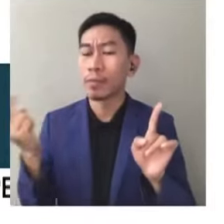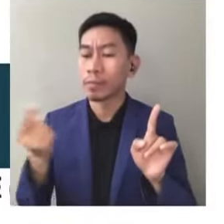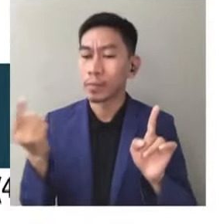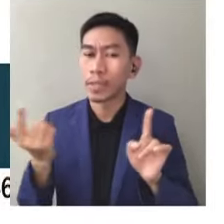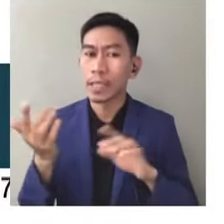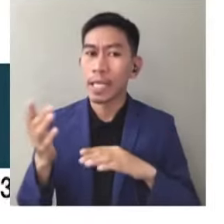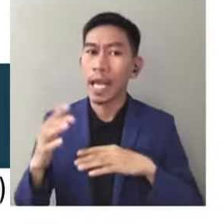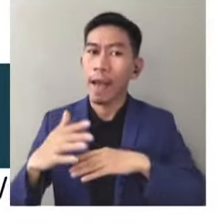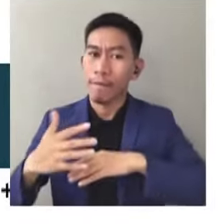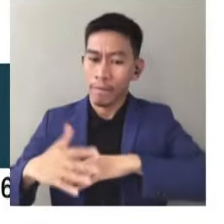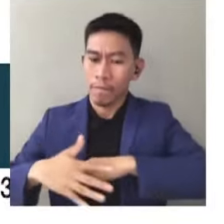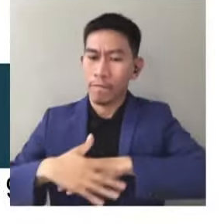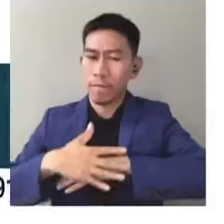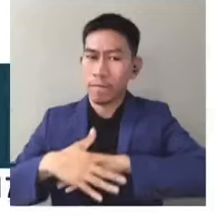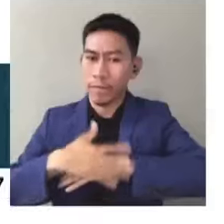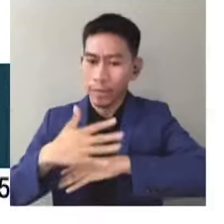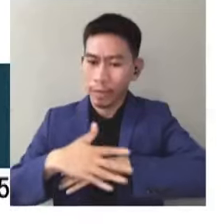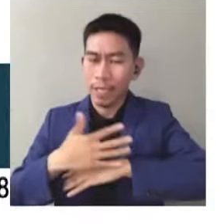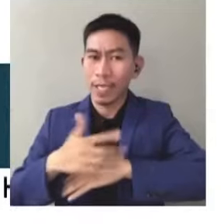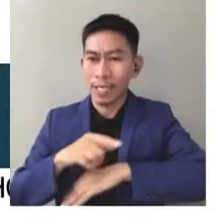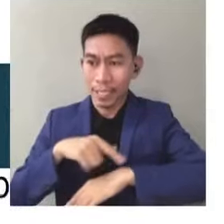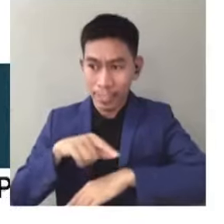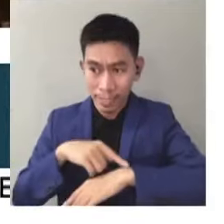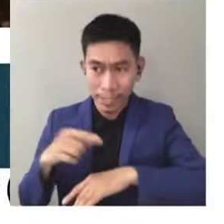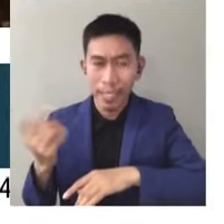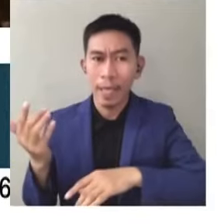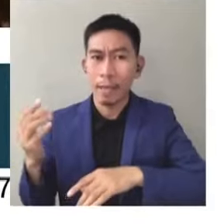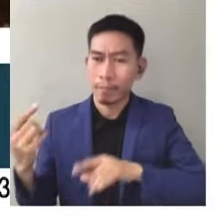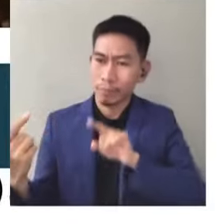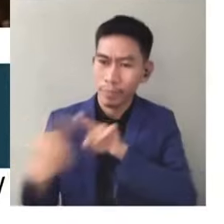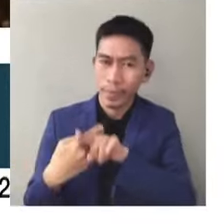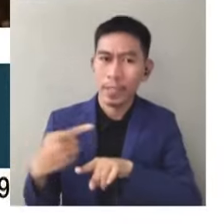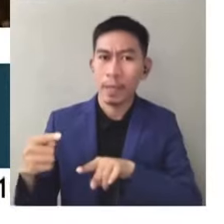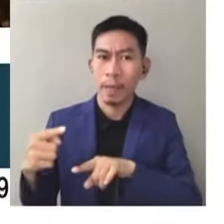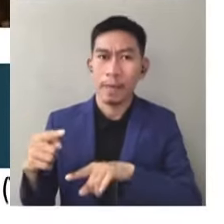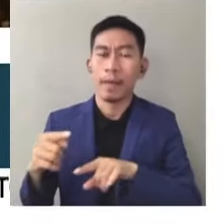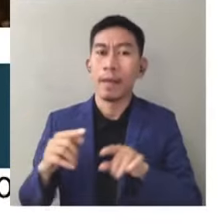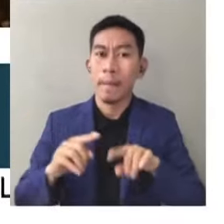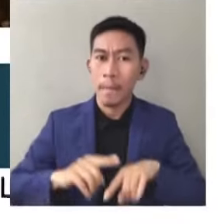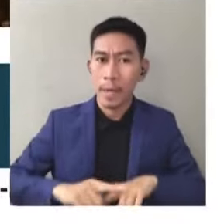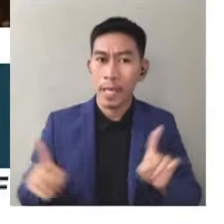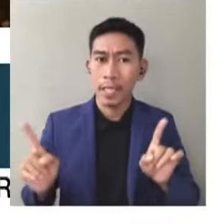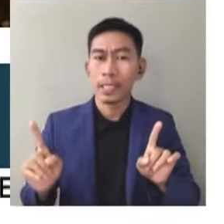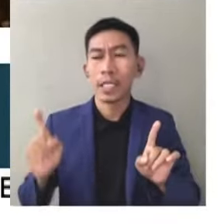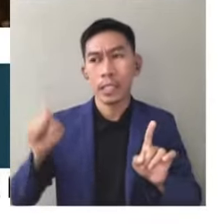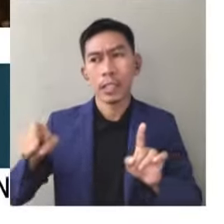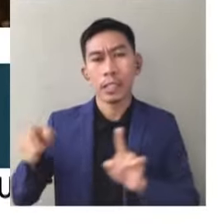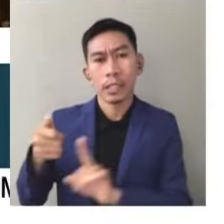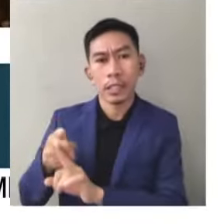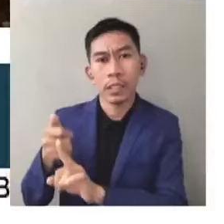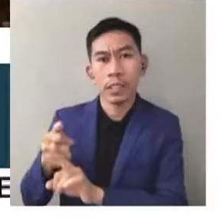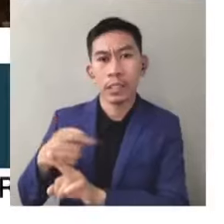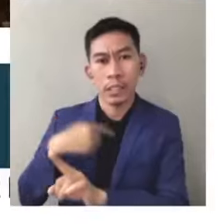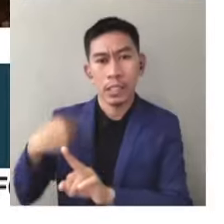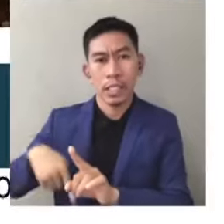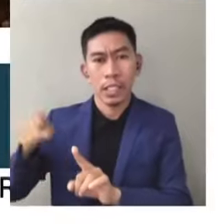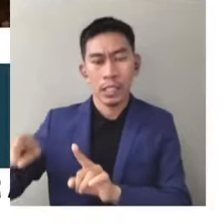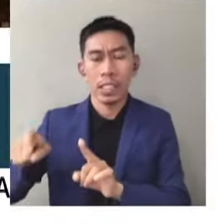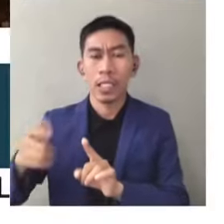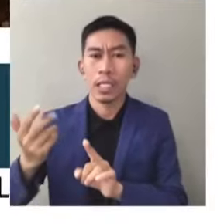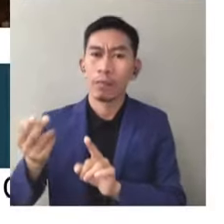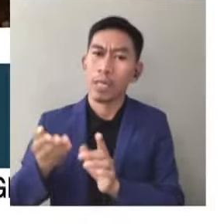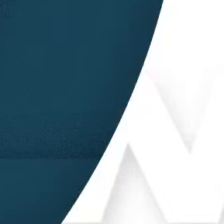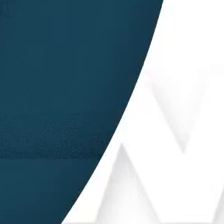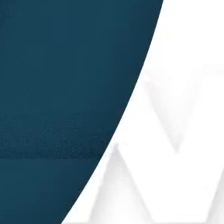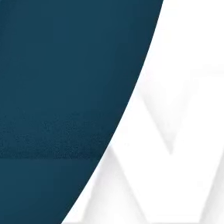Philippine Sea. We have to put that into context. But at the same time, they should be transparent also in their businesses with us.